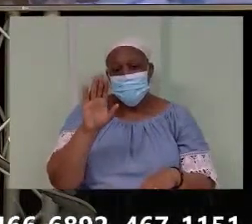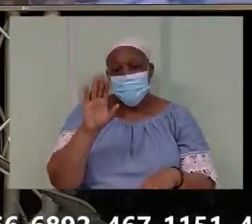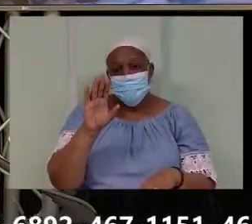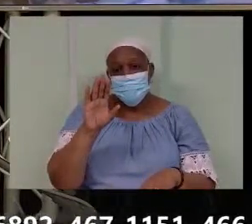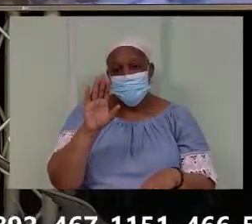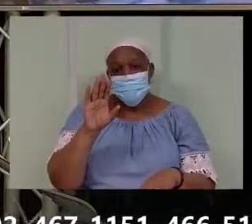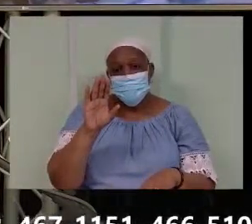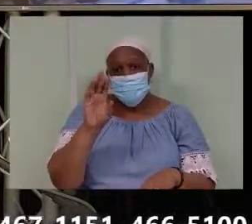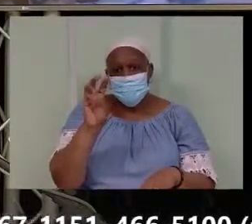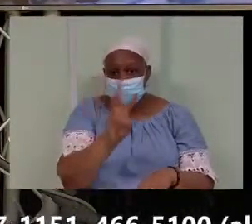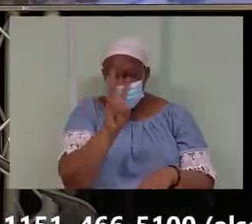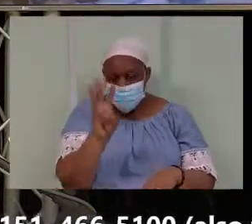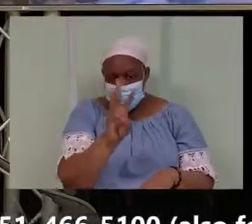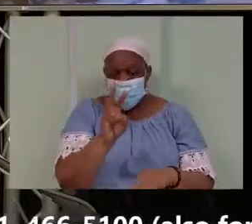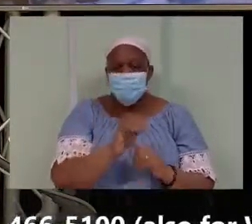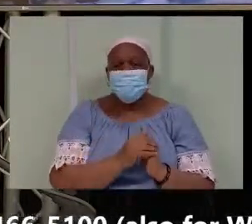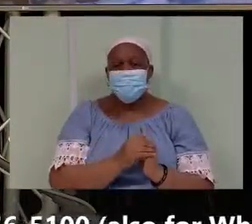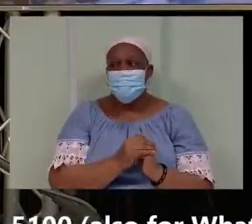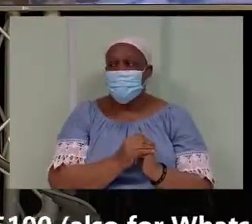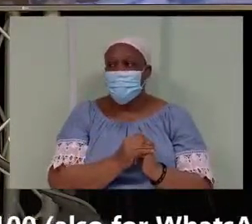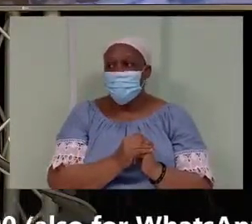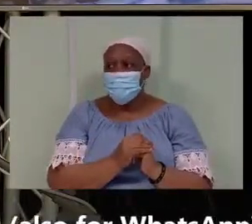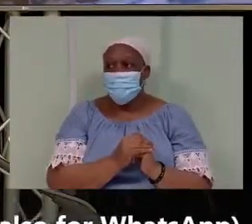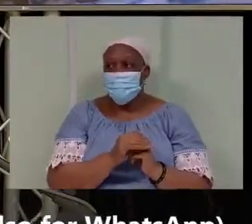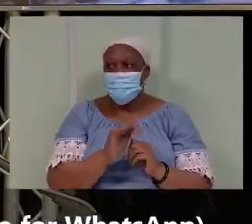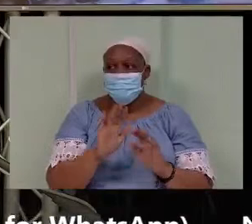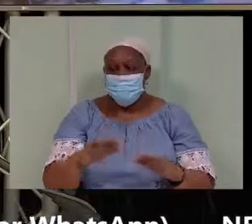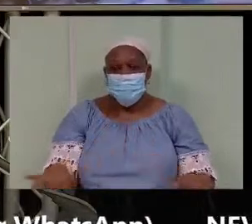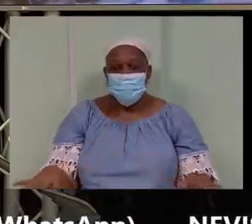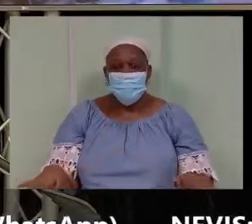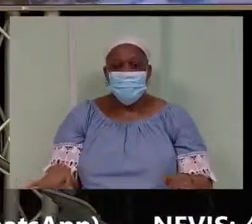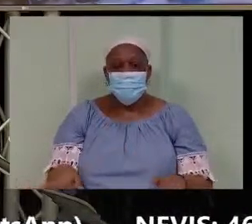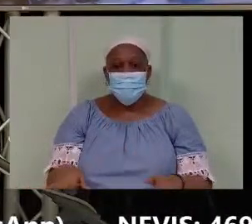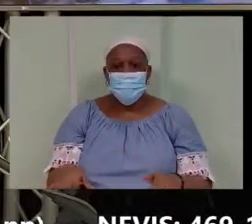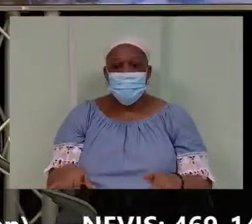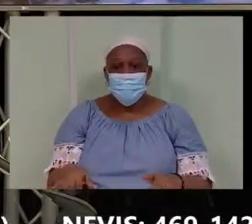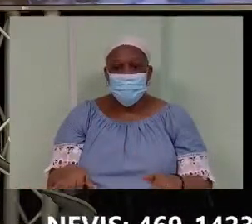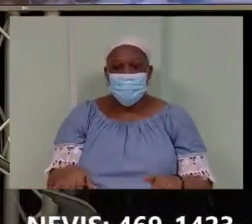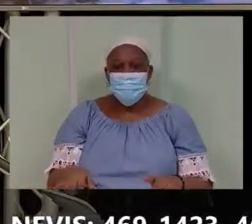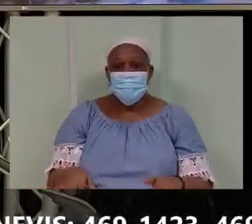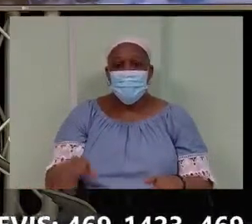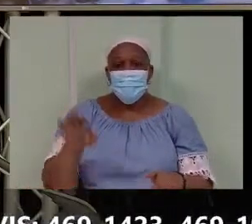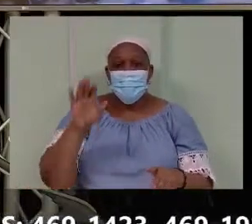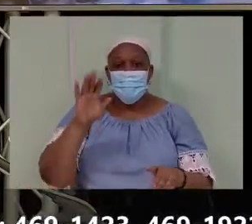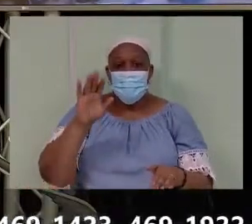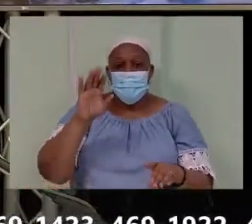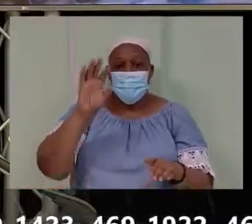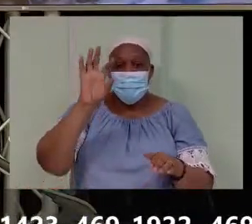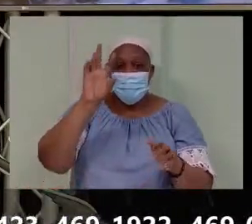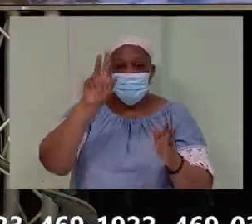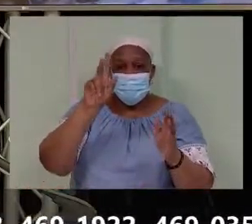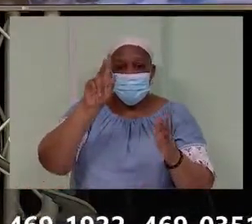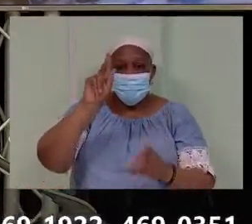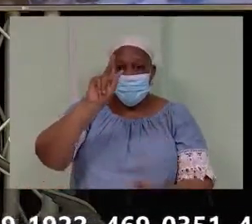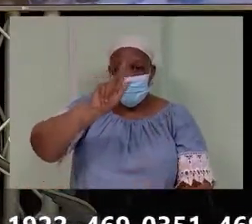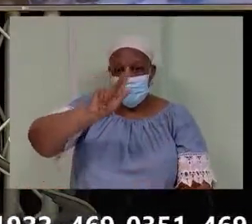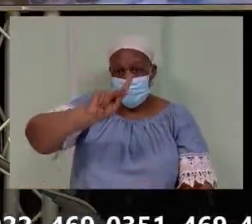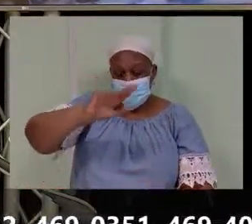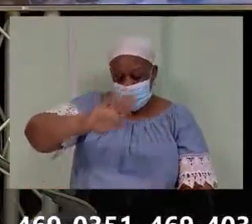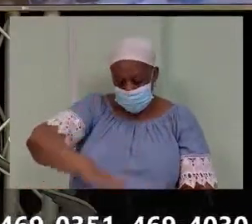grade 1 and grade 2 students will attend school daily, every day.